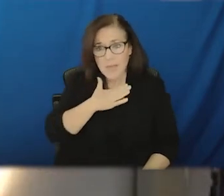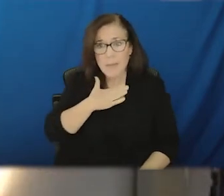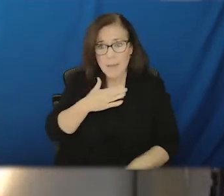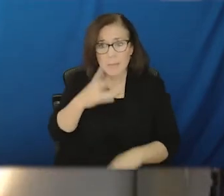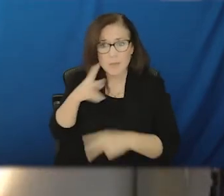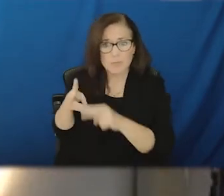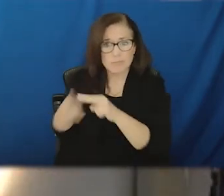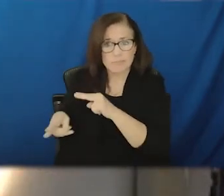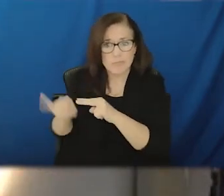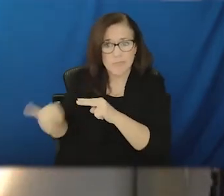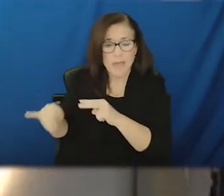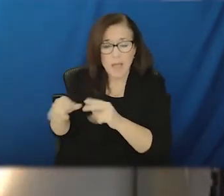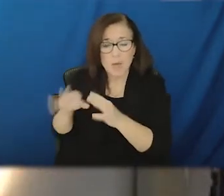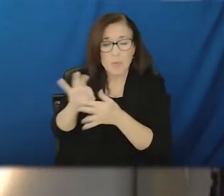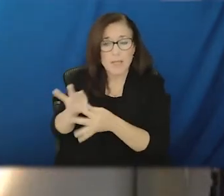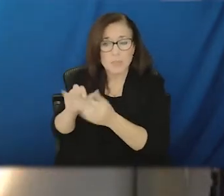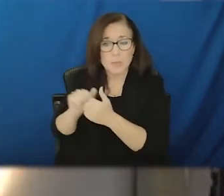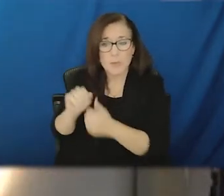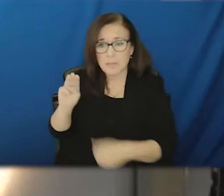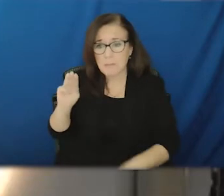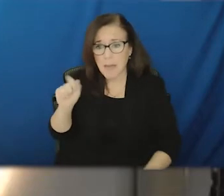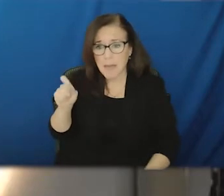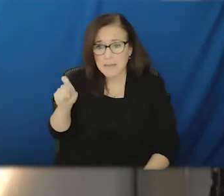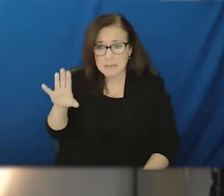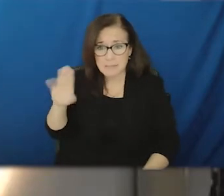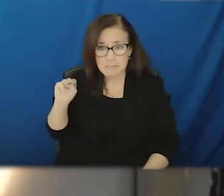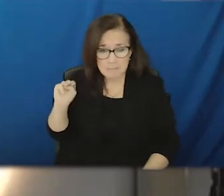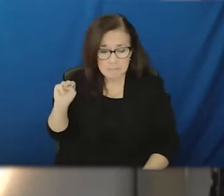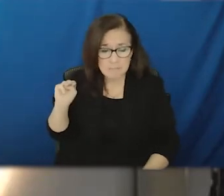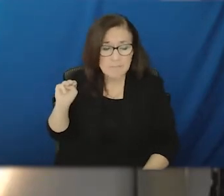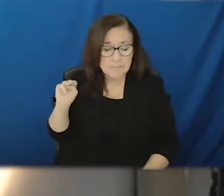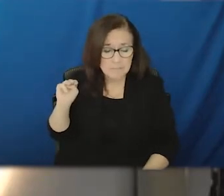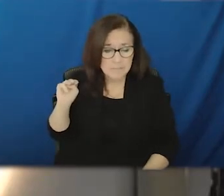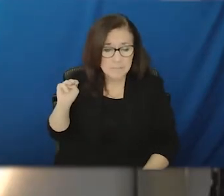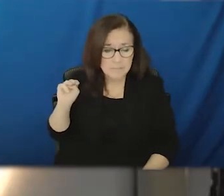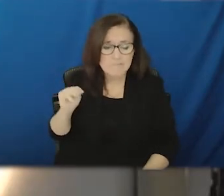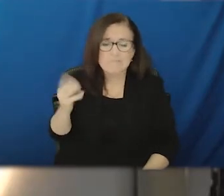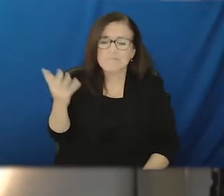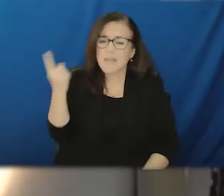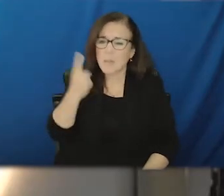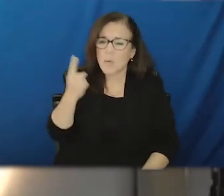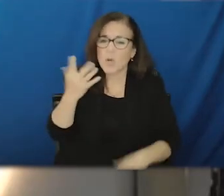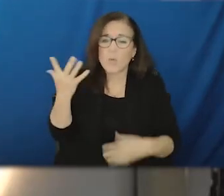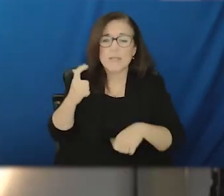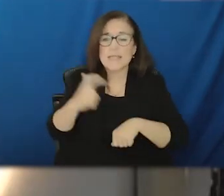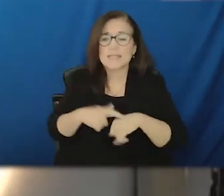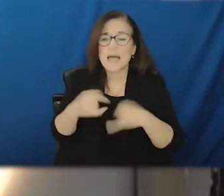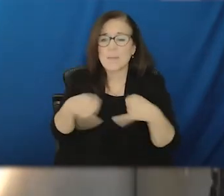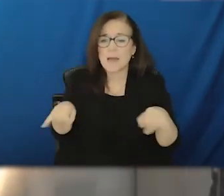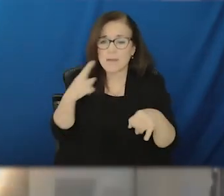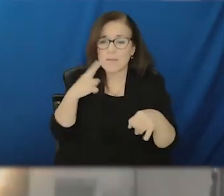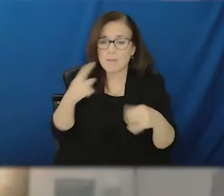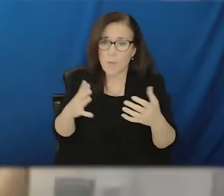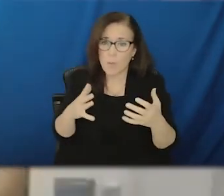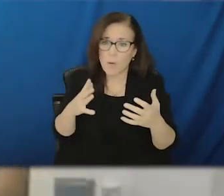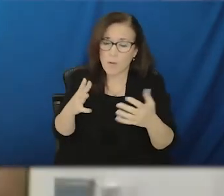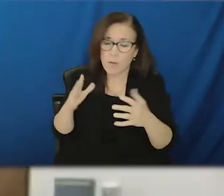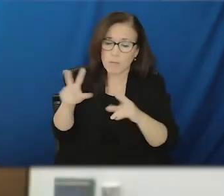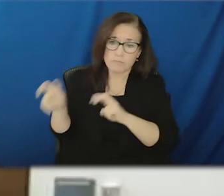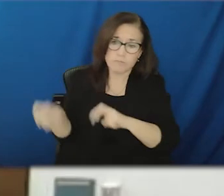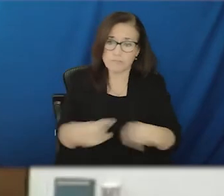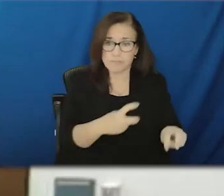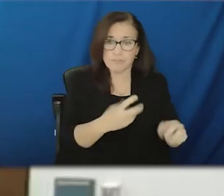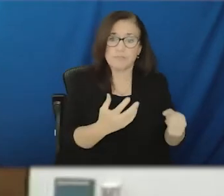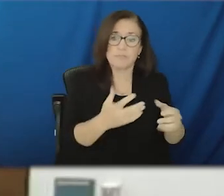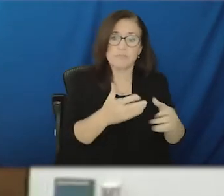well. And what is the timeline to fill this vacancy? We're going to